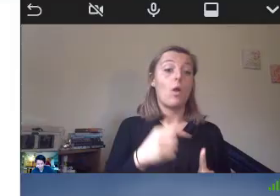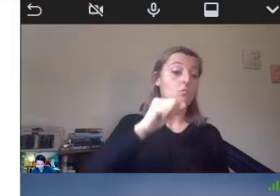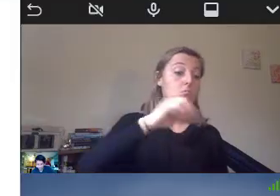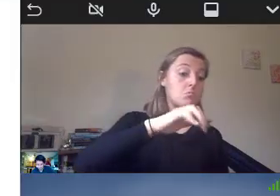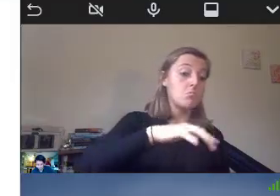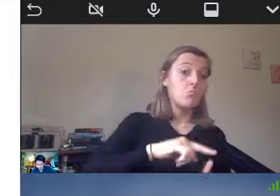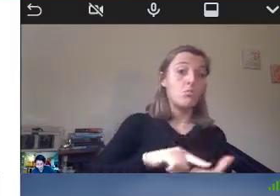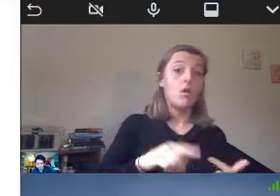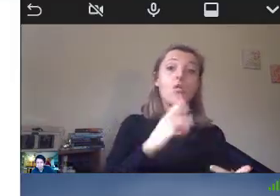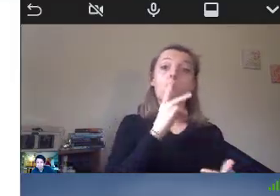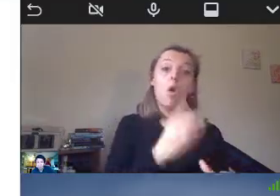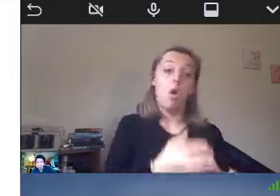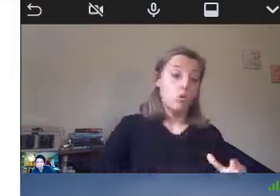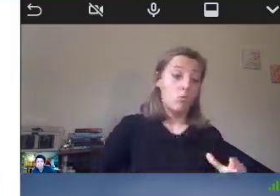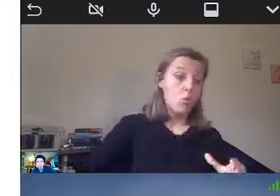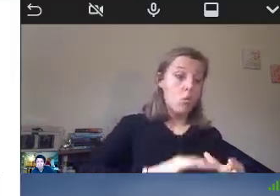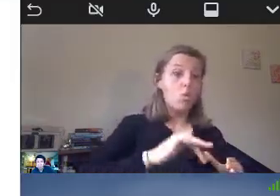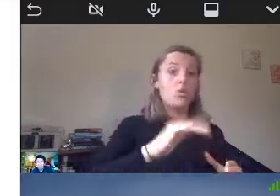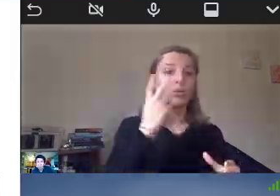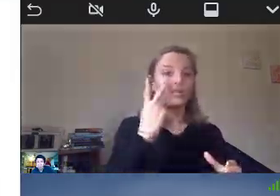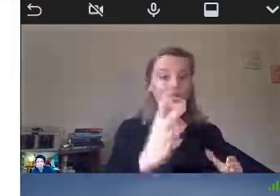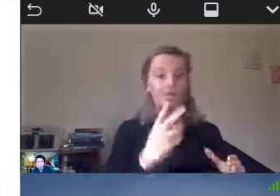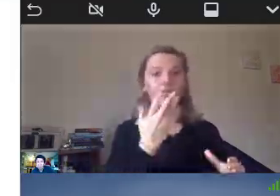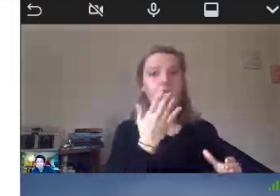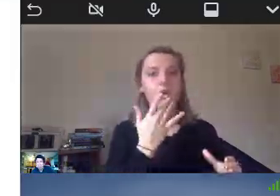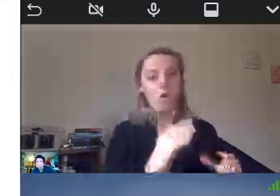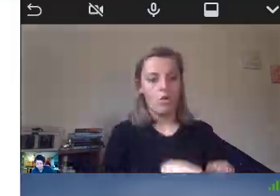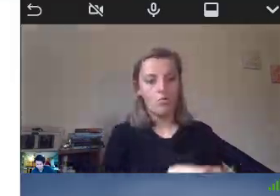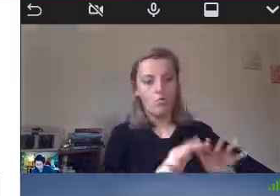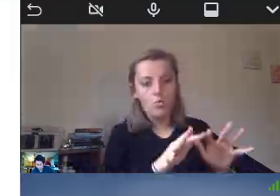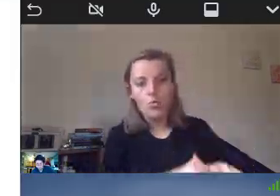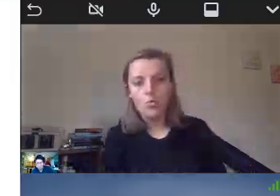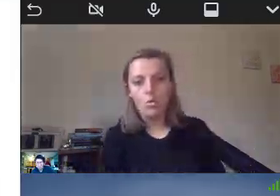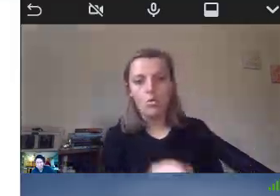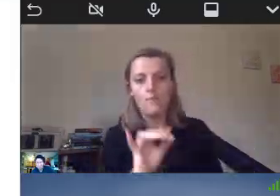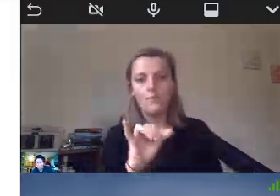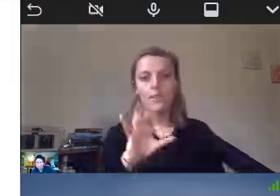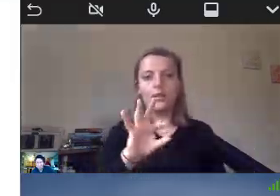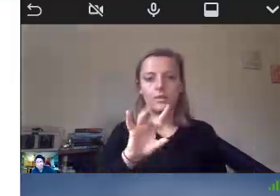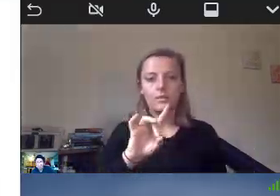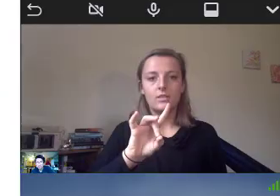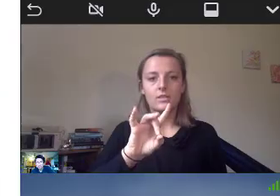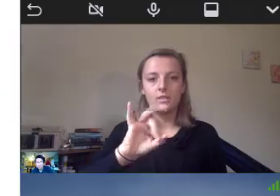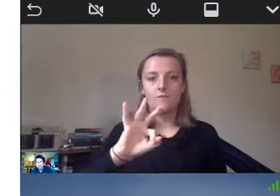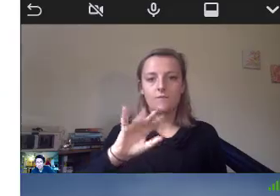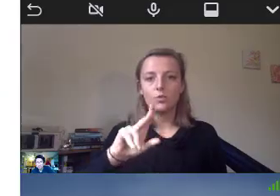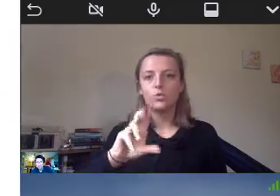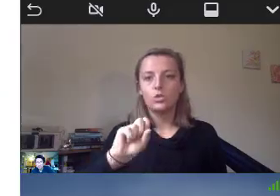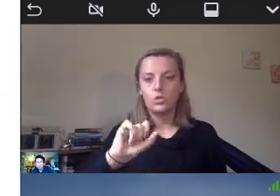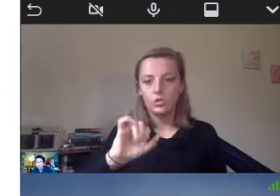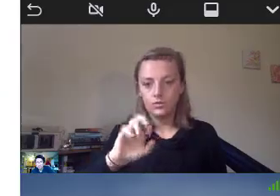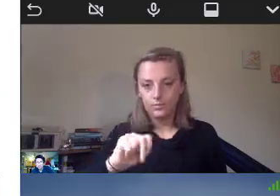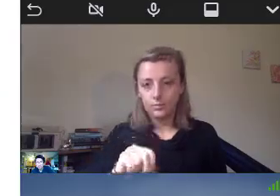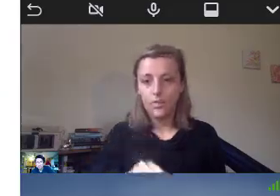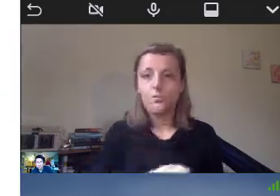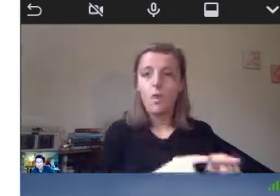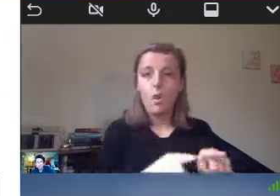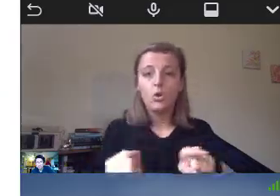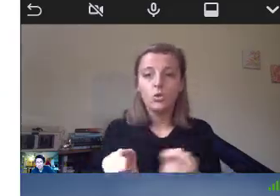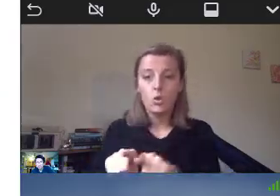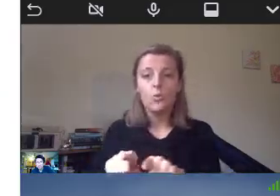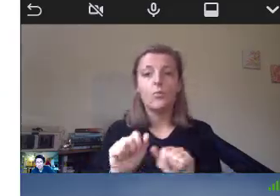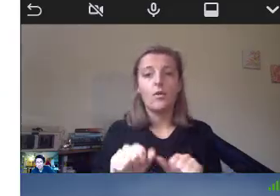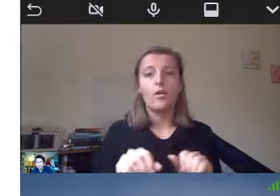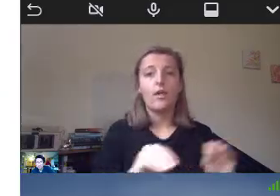But fluids also move by what's called advection, right? So this is kind of a computational